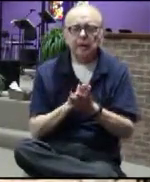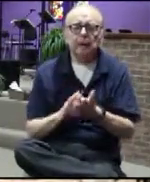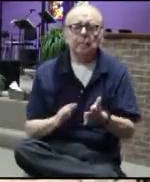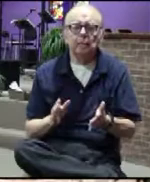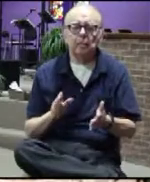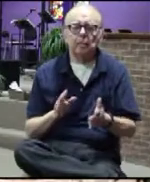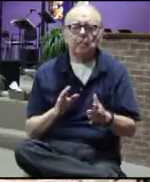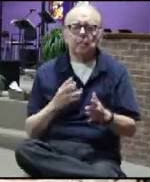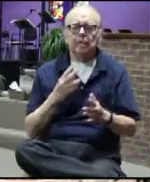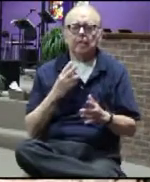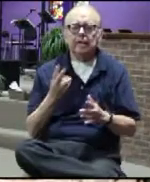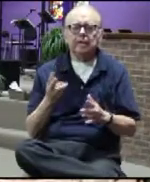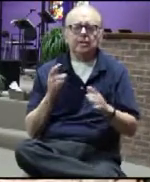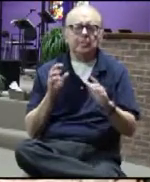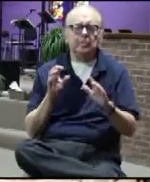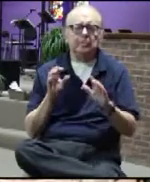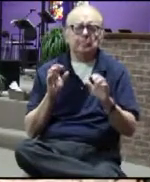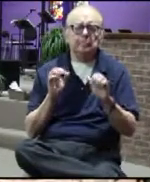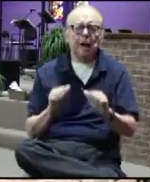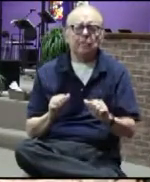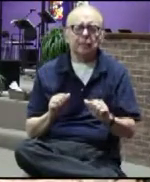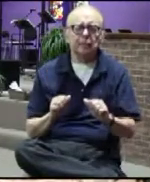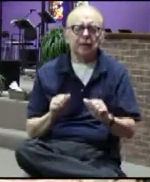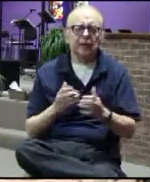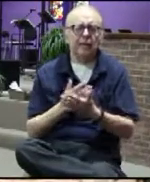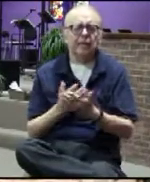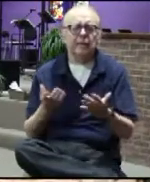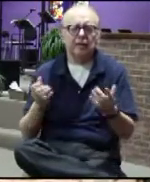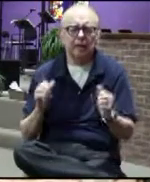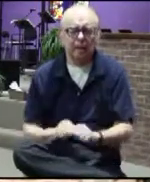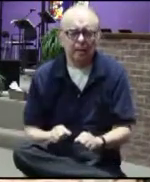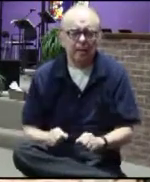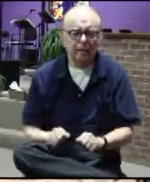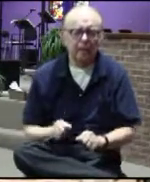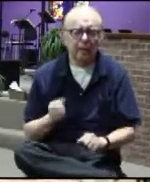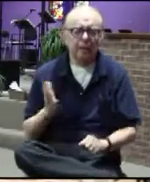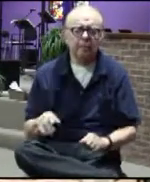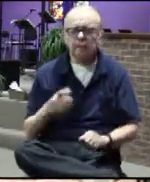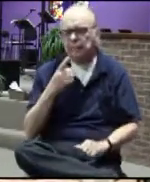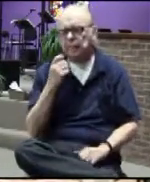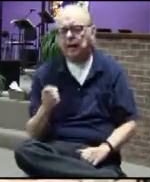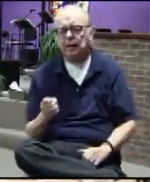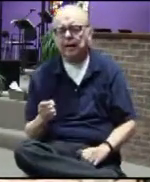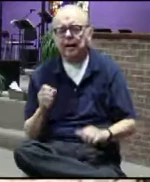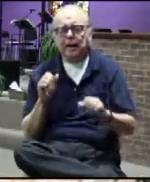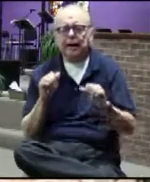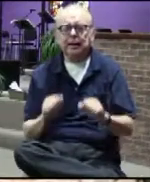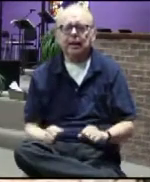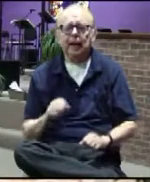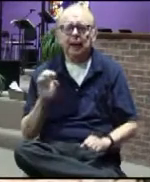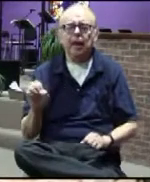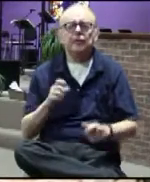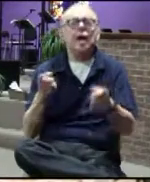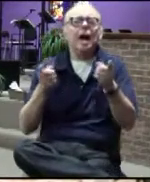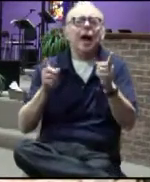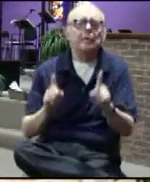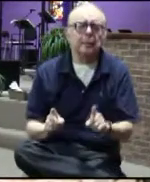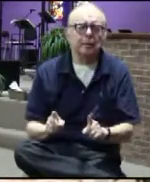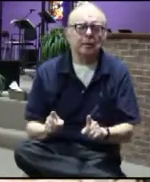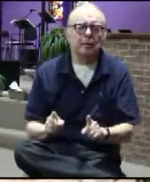And see the possibilities that you never dreamed could ever, ever happen.